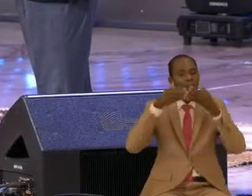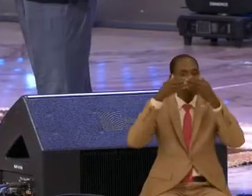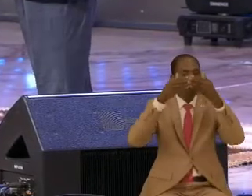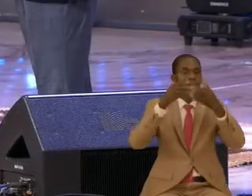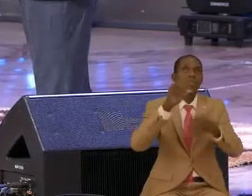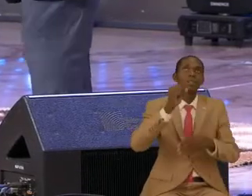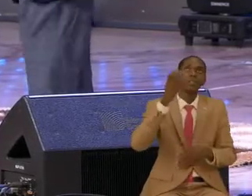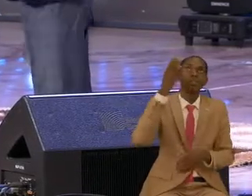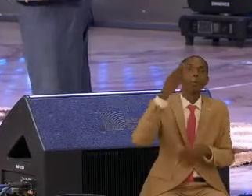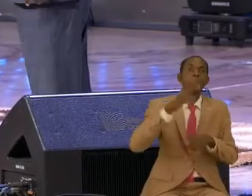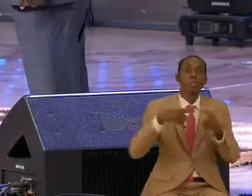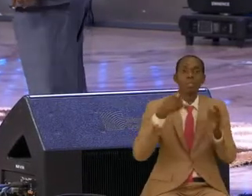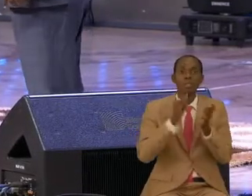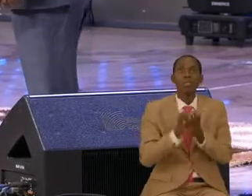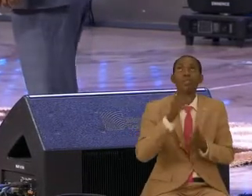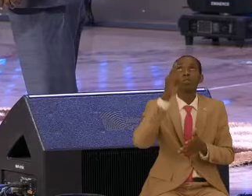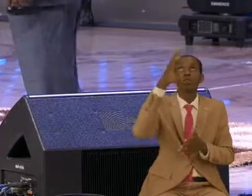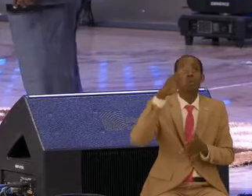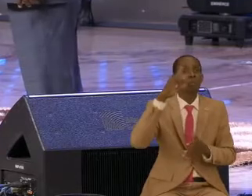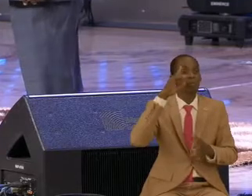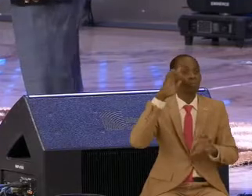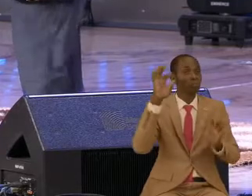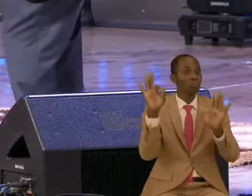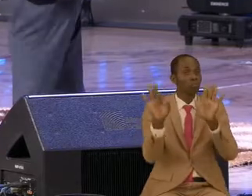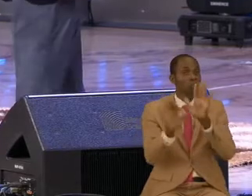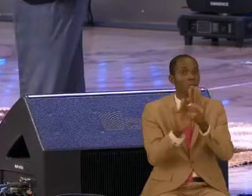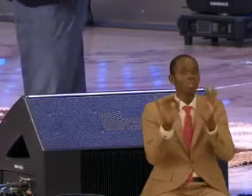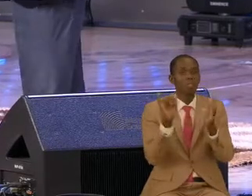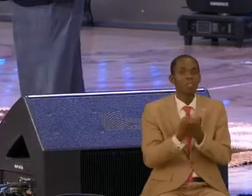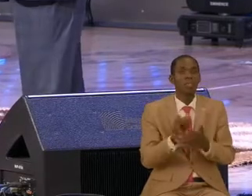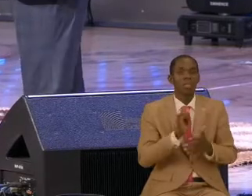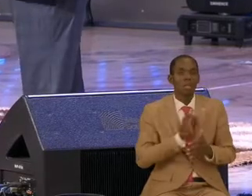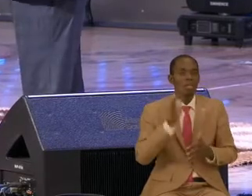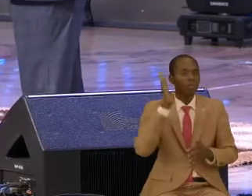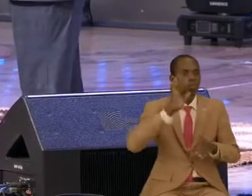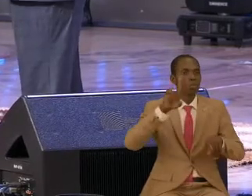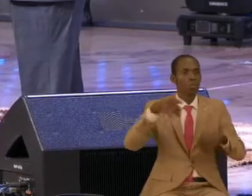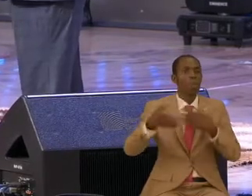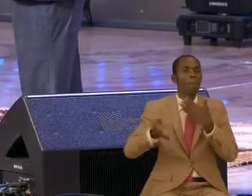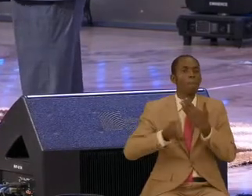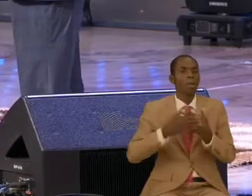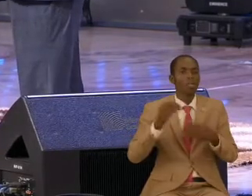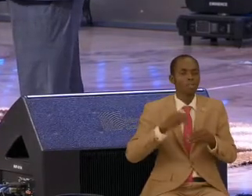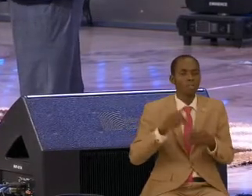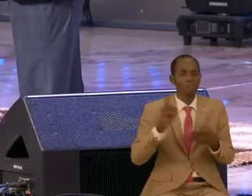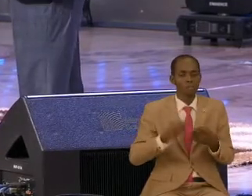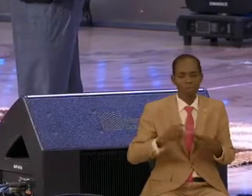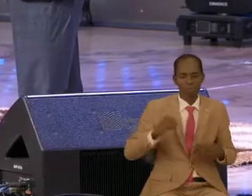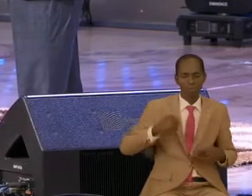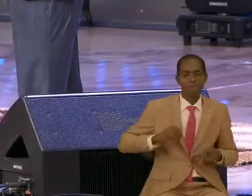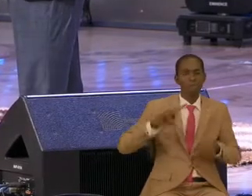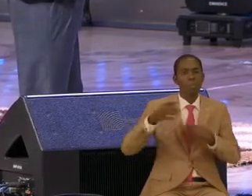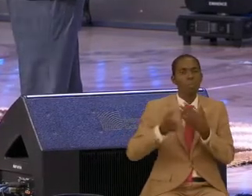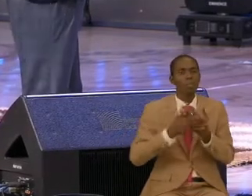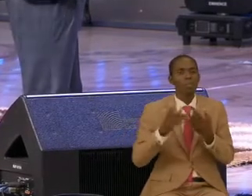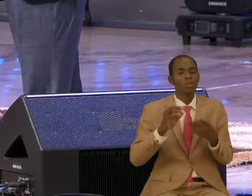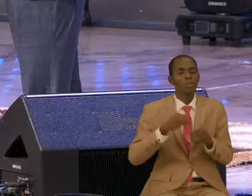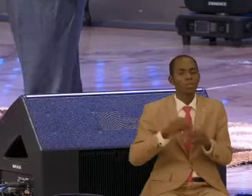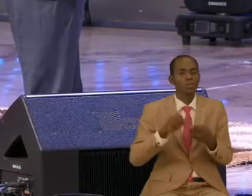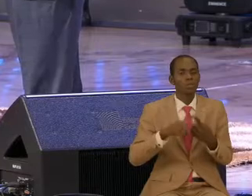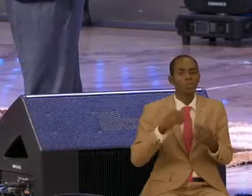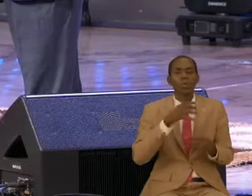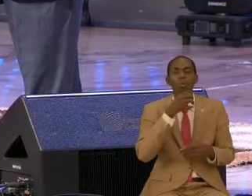God forbid that I should go back into circumcision, go back to the old covenant, and go back to